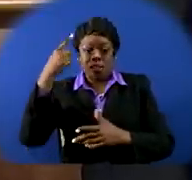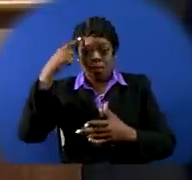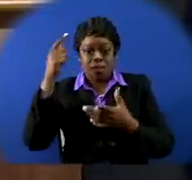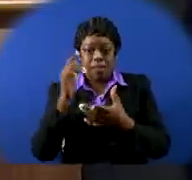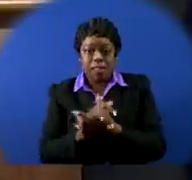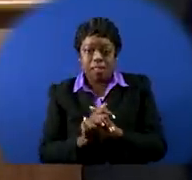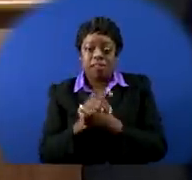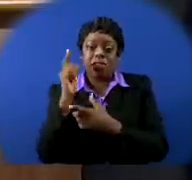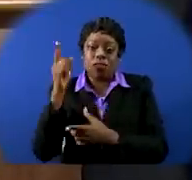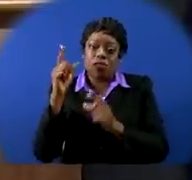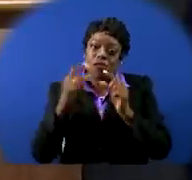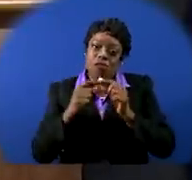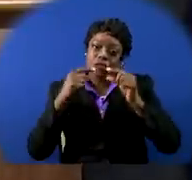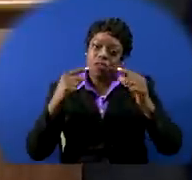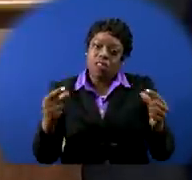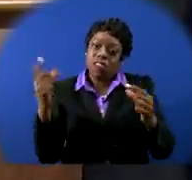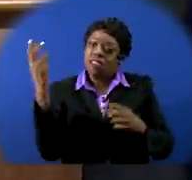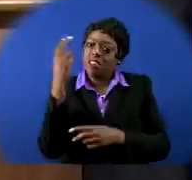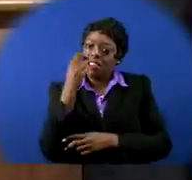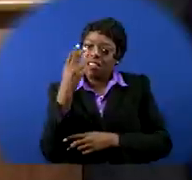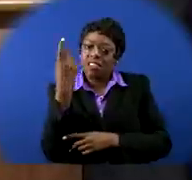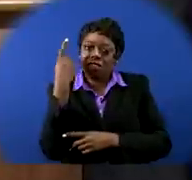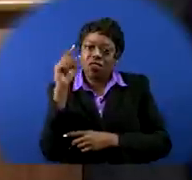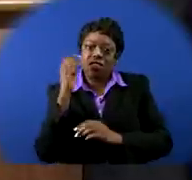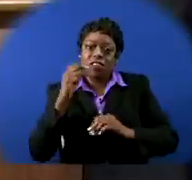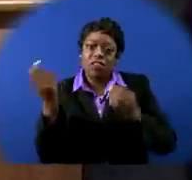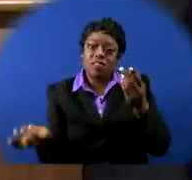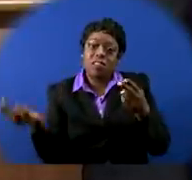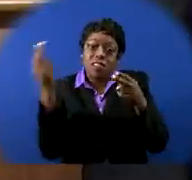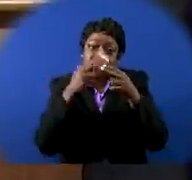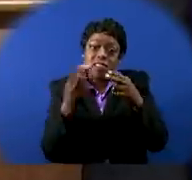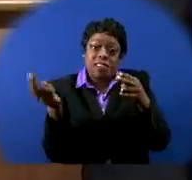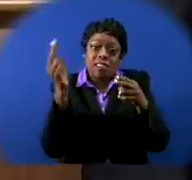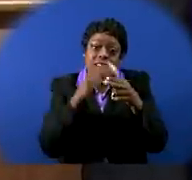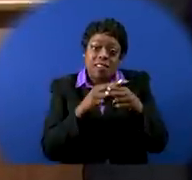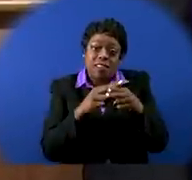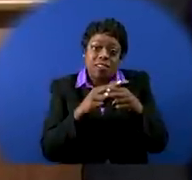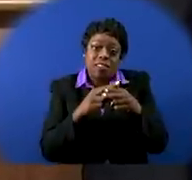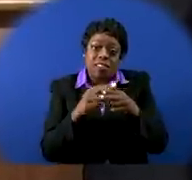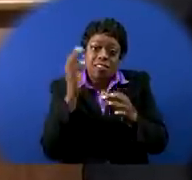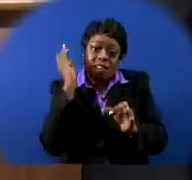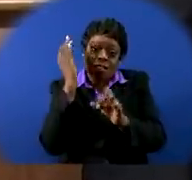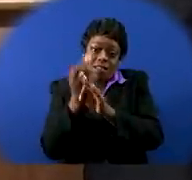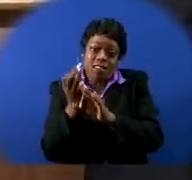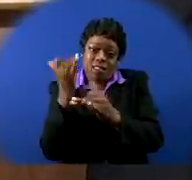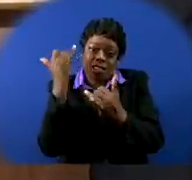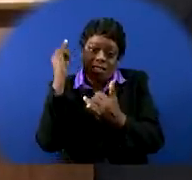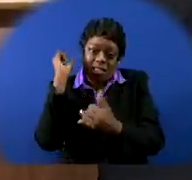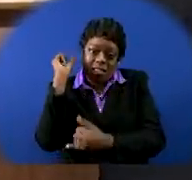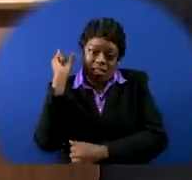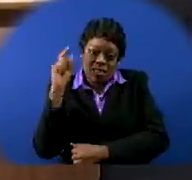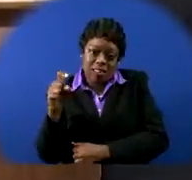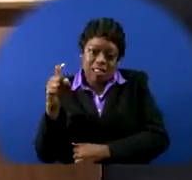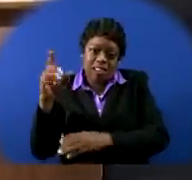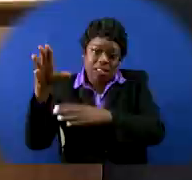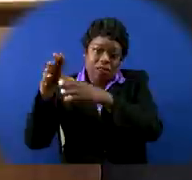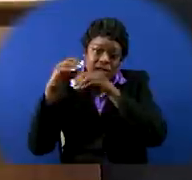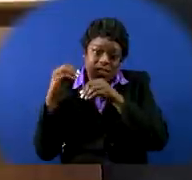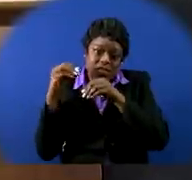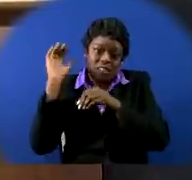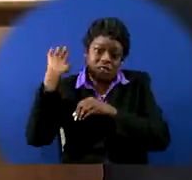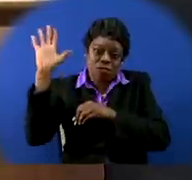you for absolutely nothing. Will you increase our faith now that we've heard your word? Because faith comes by